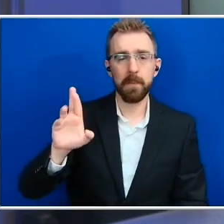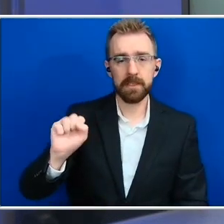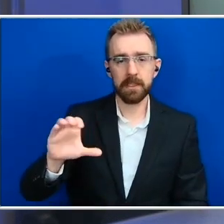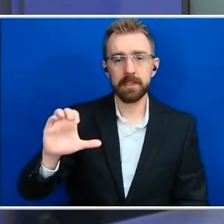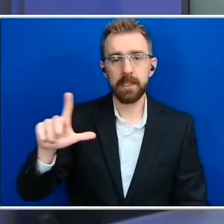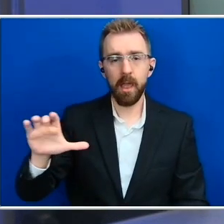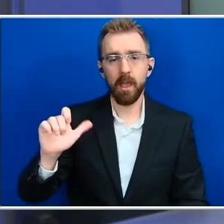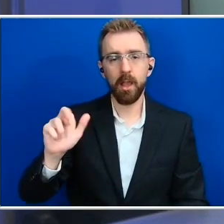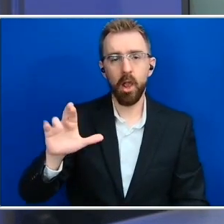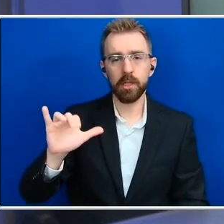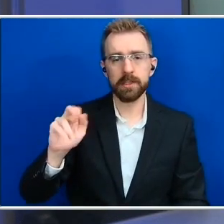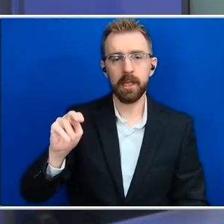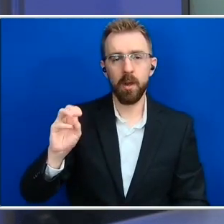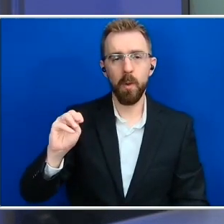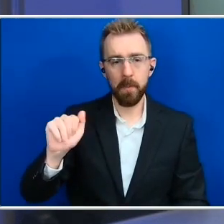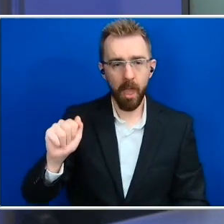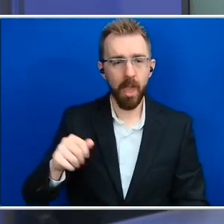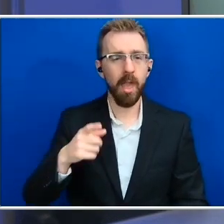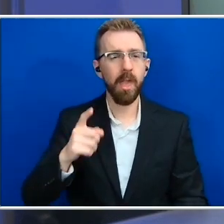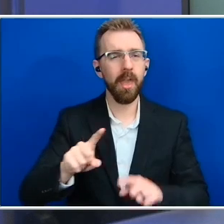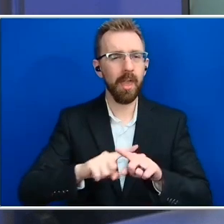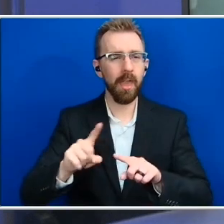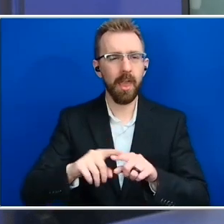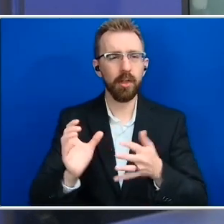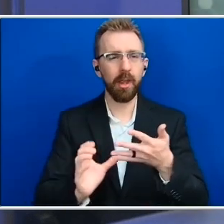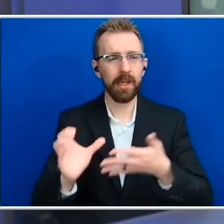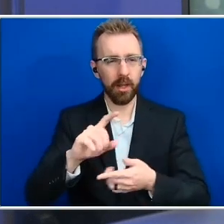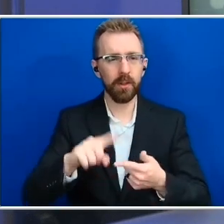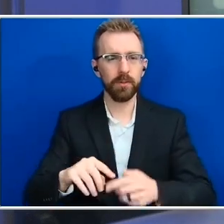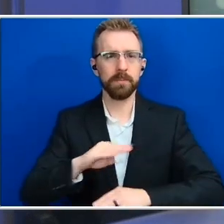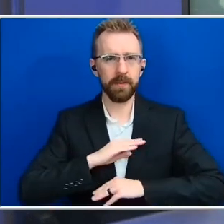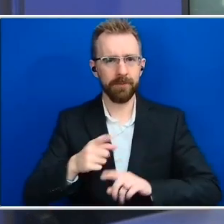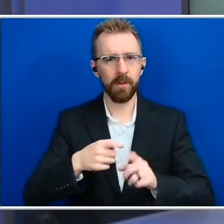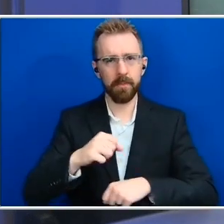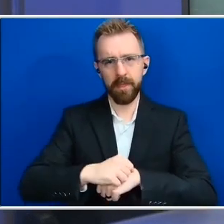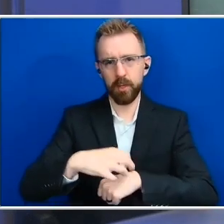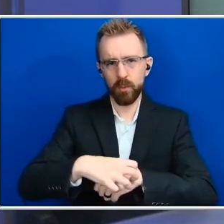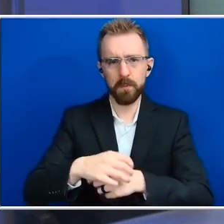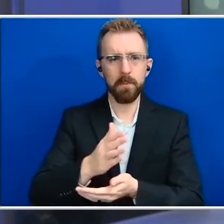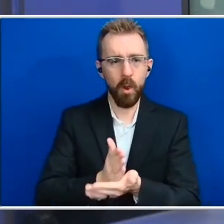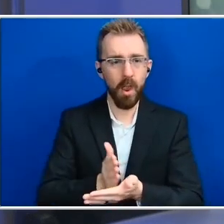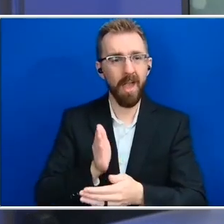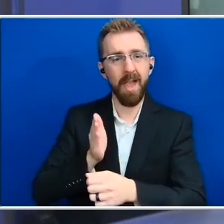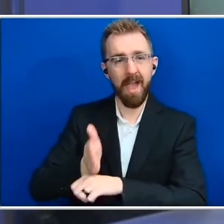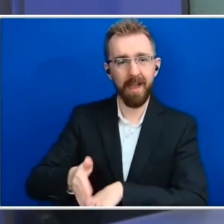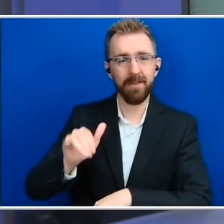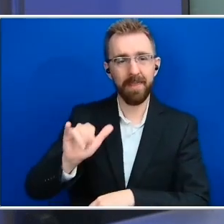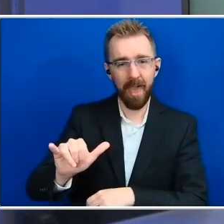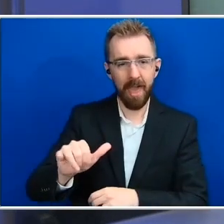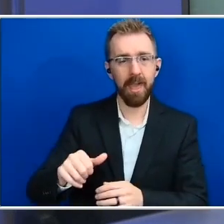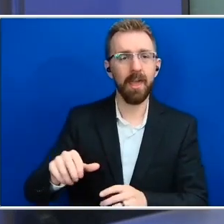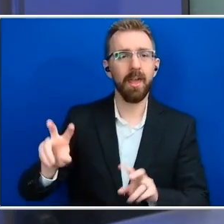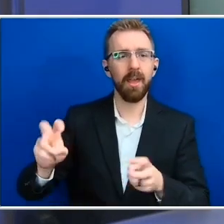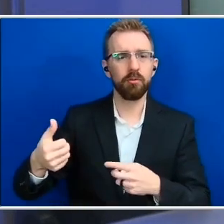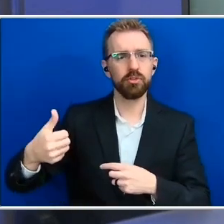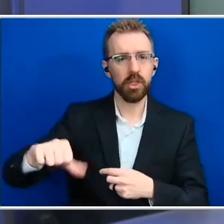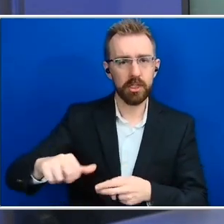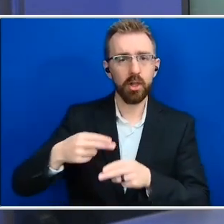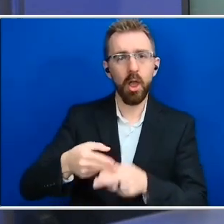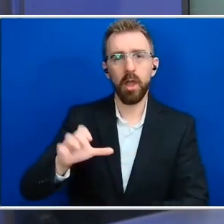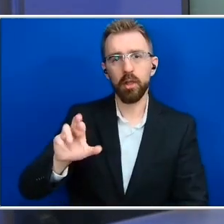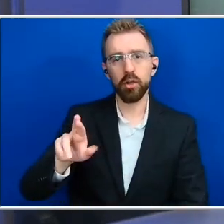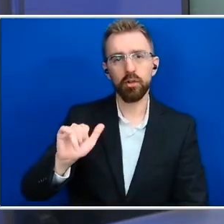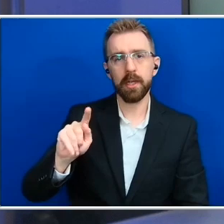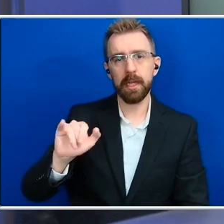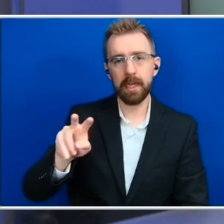certain criteria to be met from the tumor part. And then after resection, to call it curative, it depends on the pathology